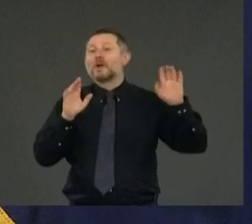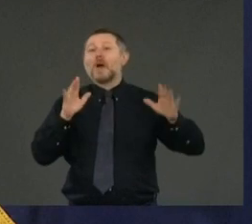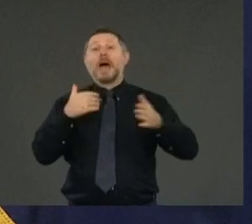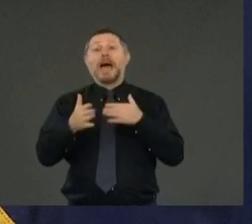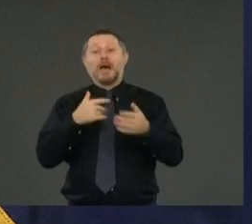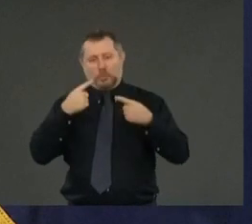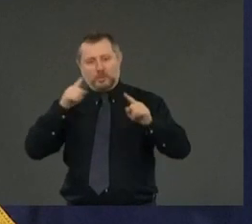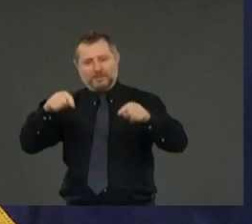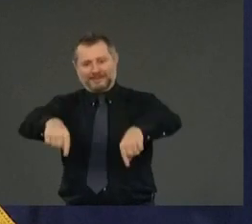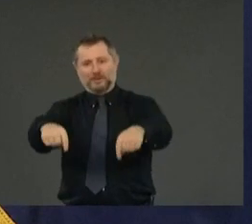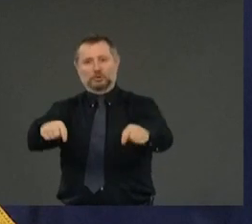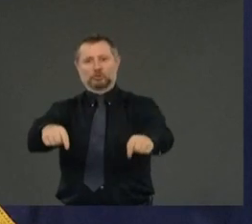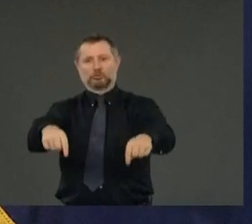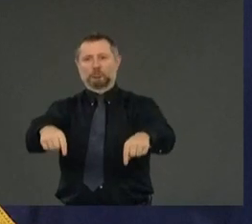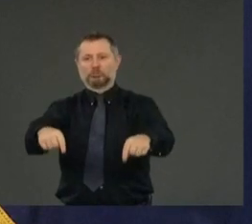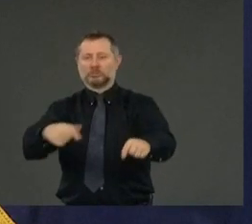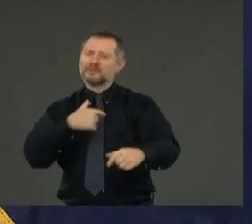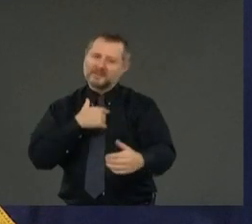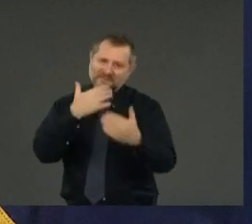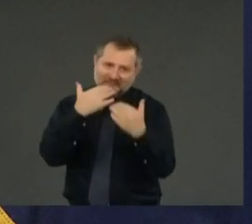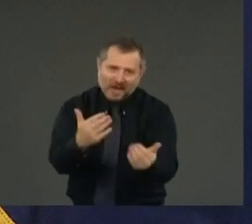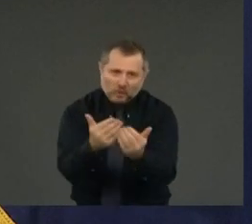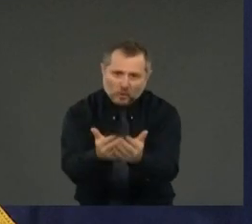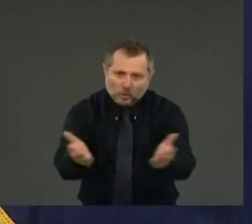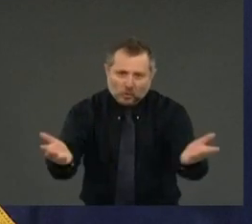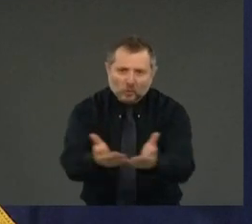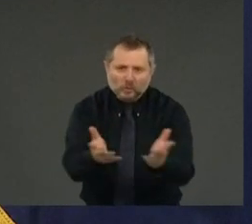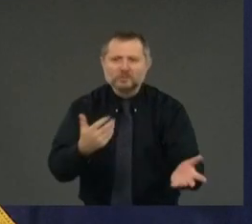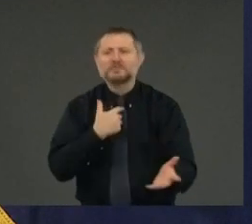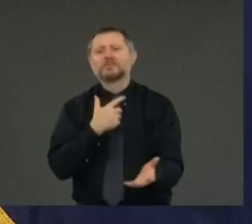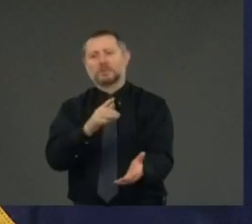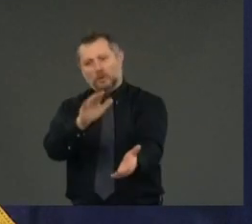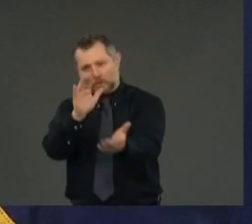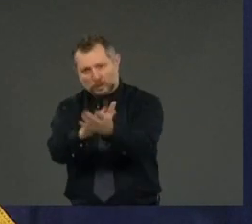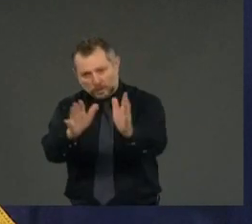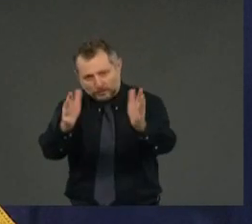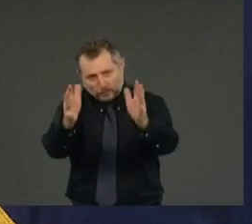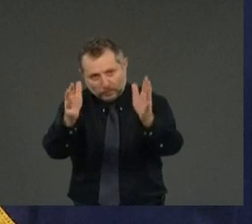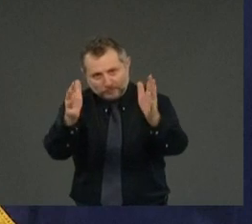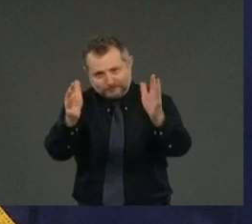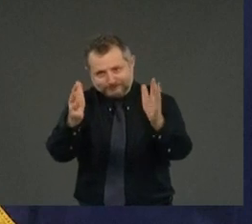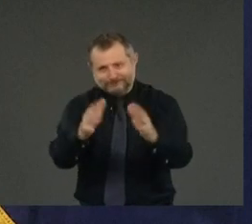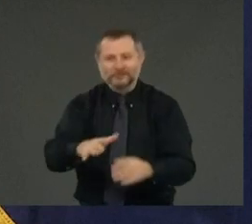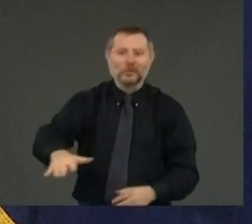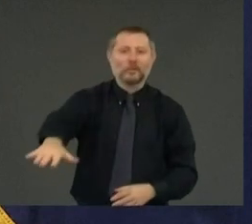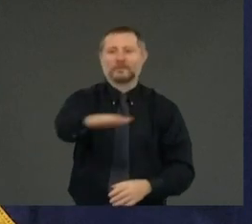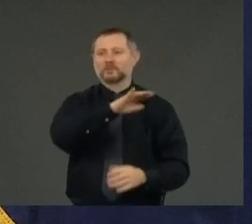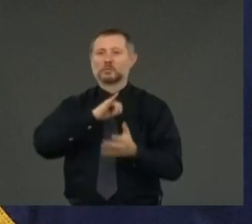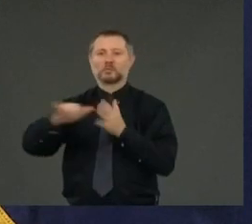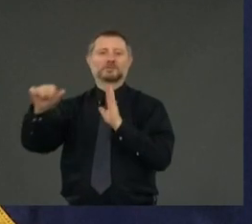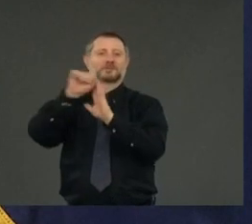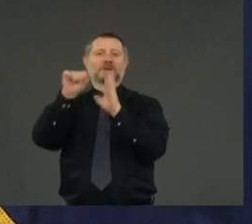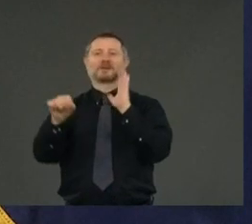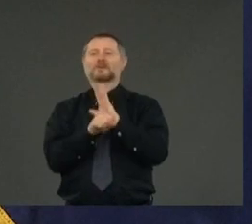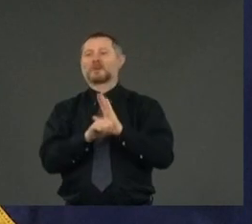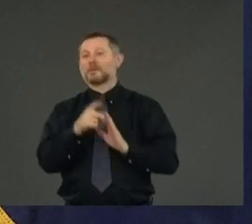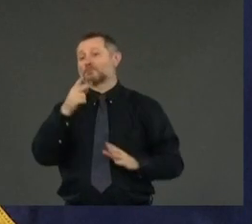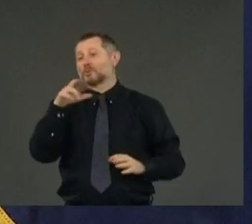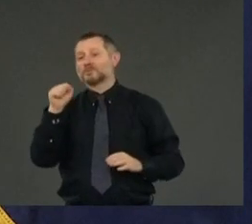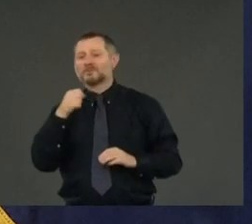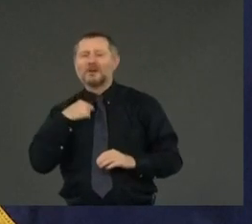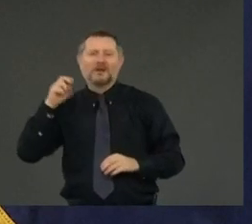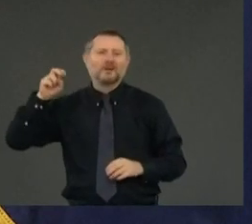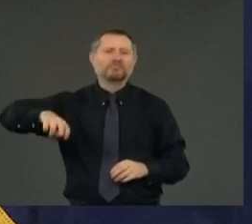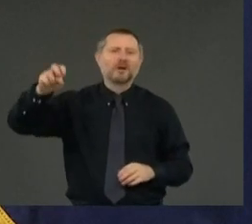to thank you, and I want to applaud the press all across the state. I've been everywhere during